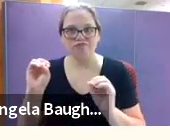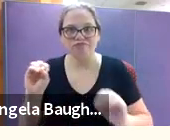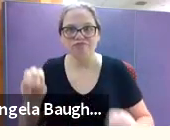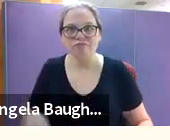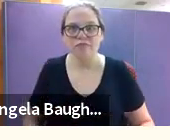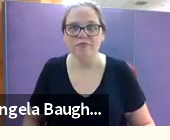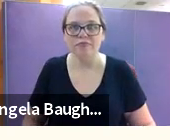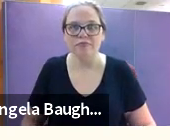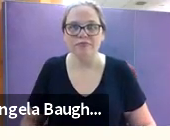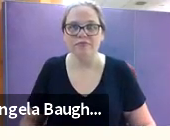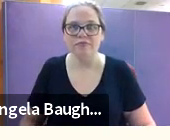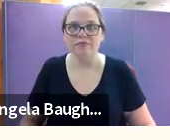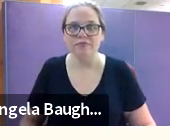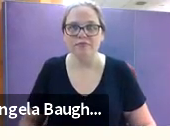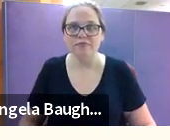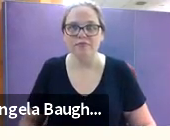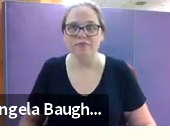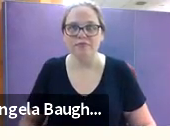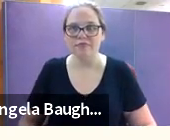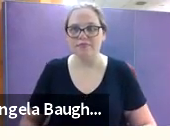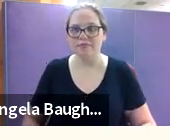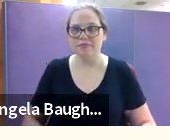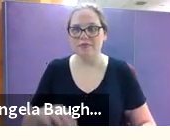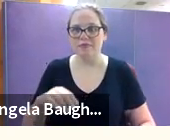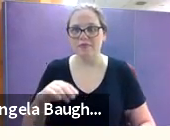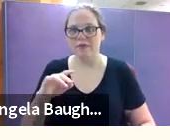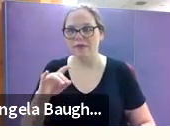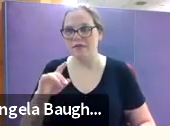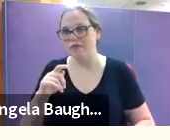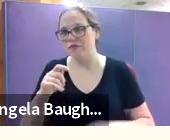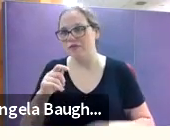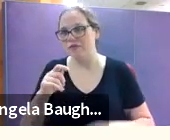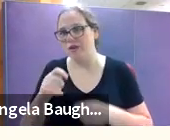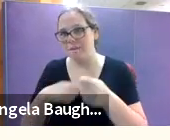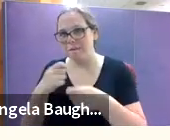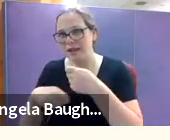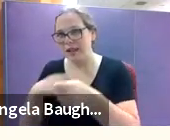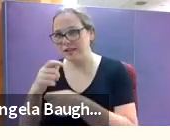So is the methodology is like replacing these vendors?